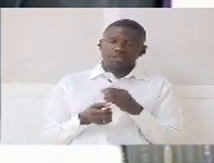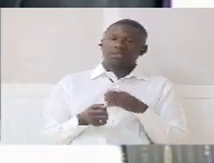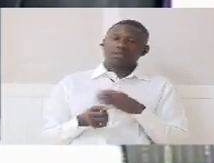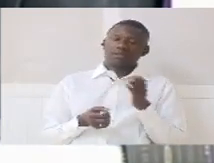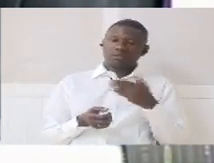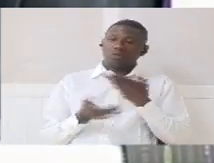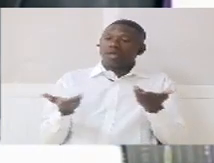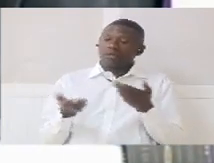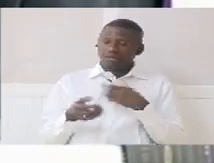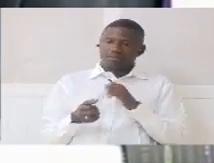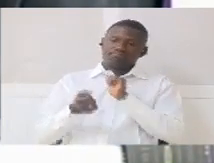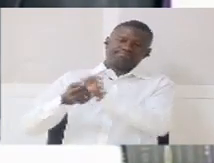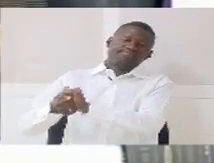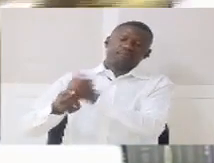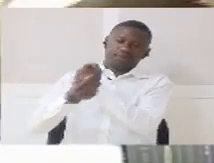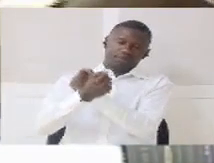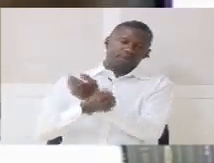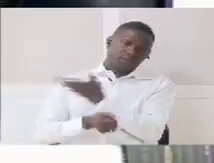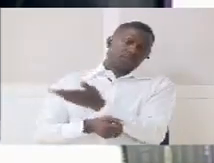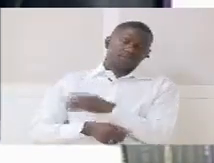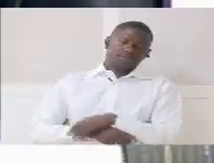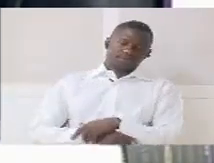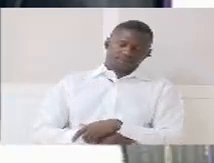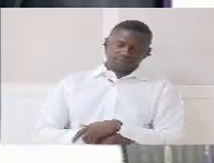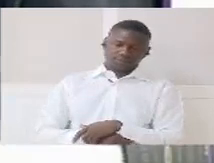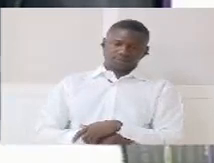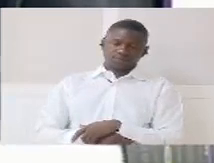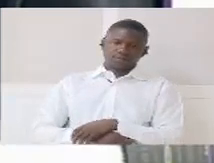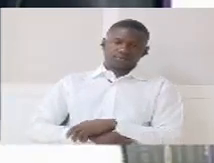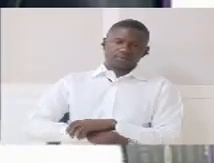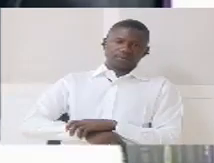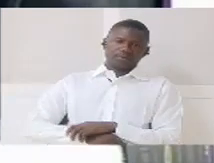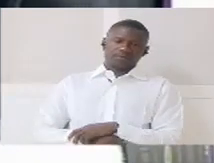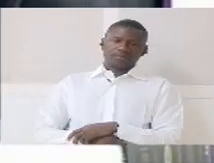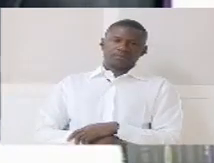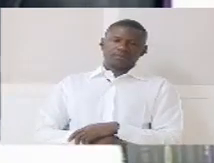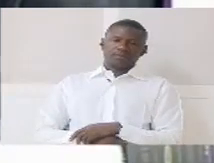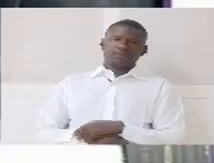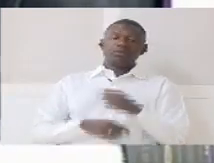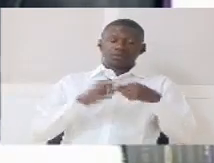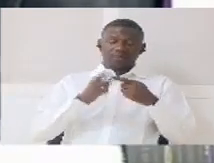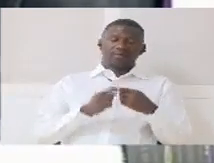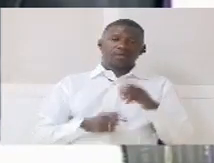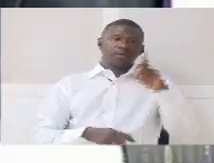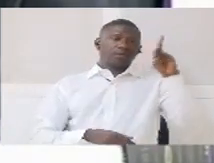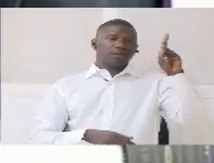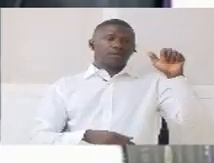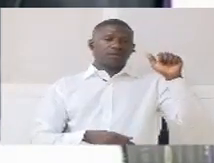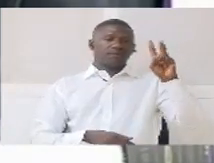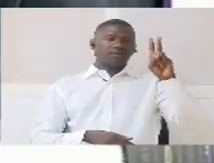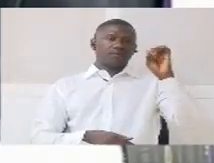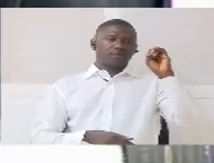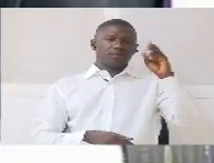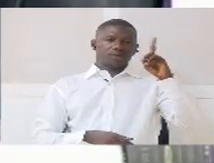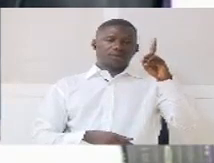And they said, he's parked. So David ko yentefanga sambaje, I'm the officer in charge. So David said that let them take me there